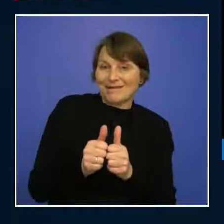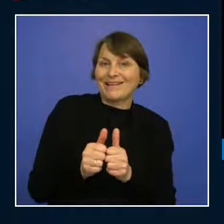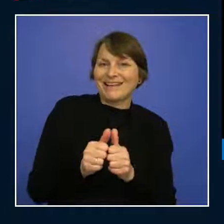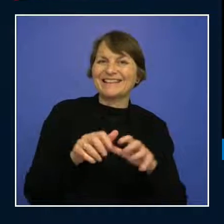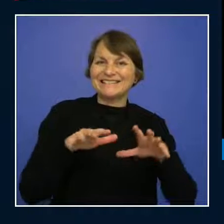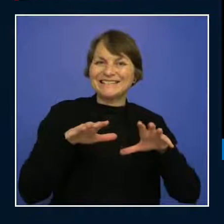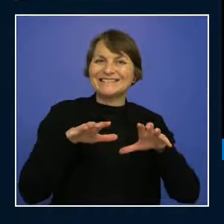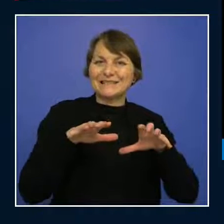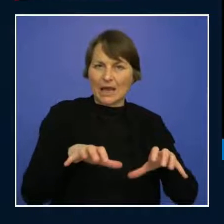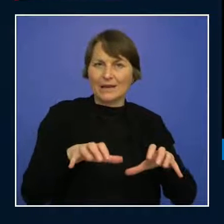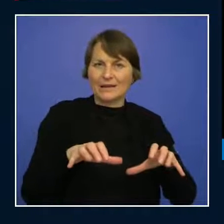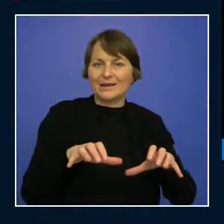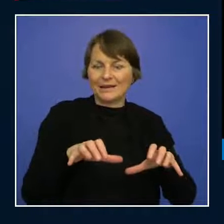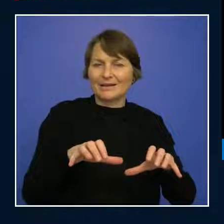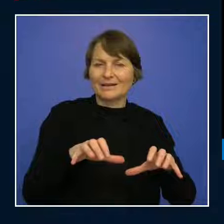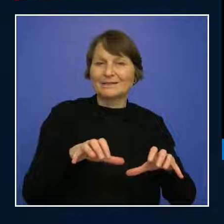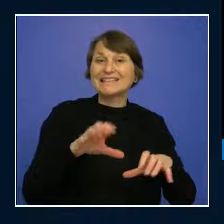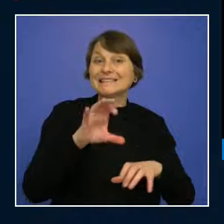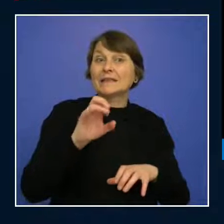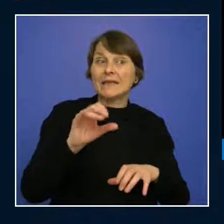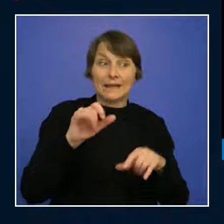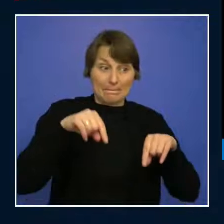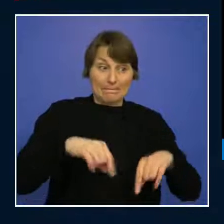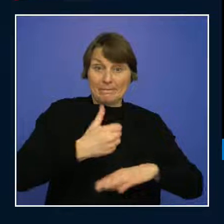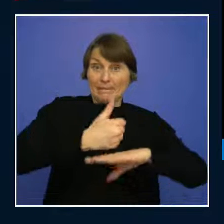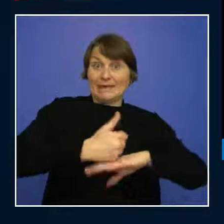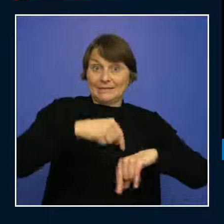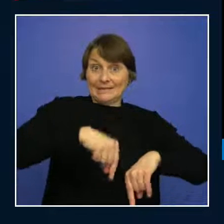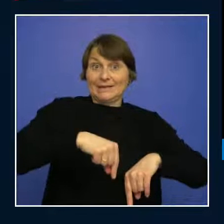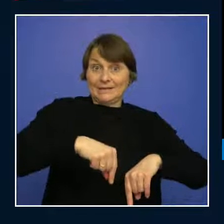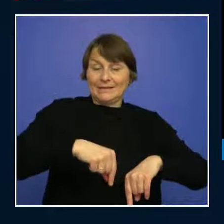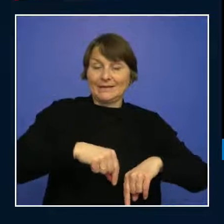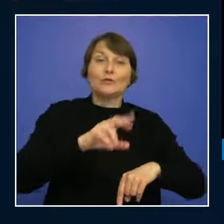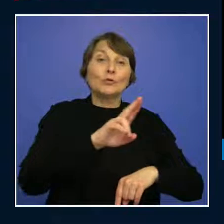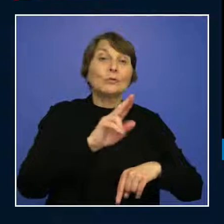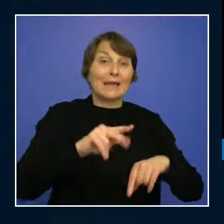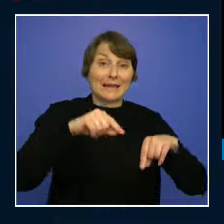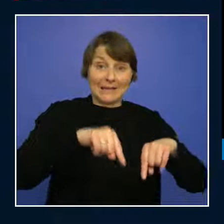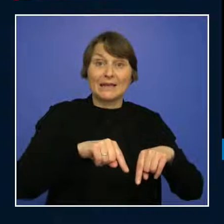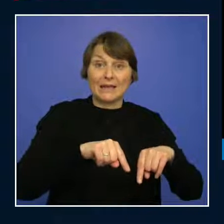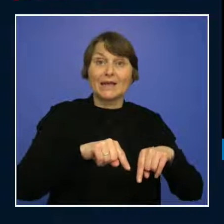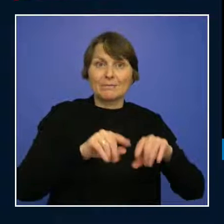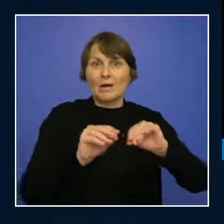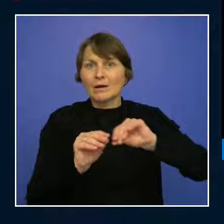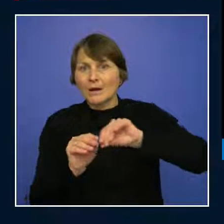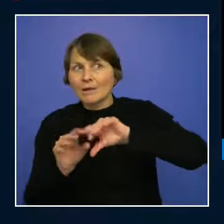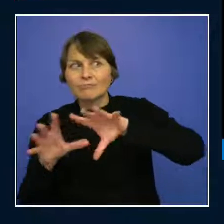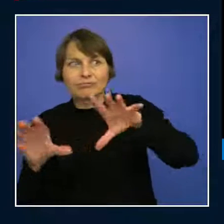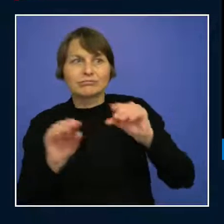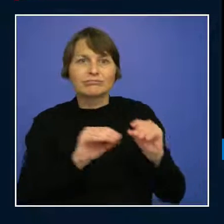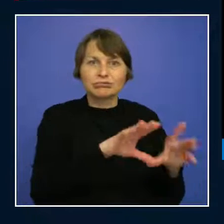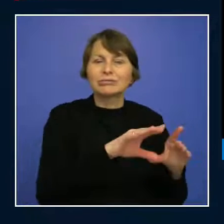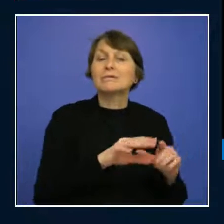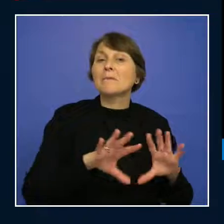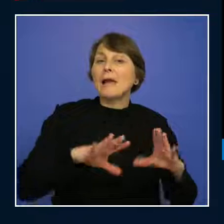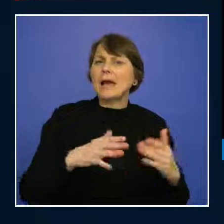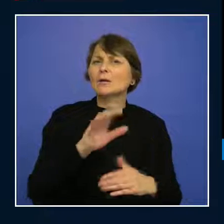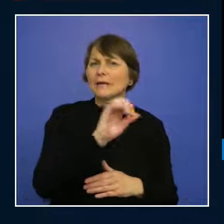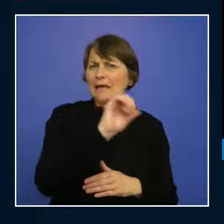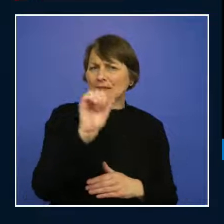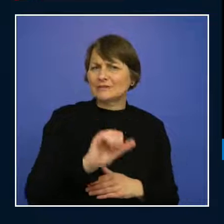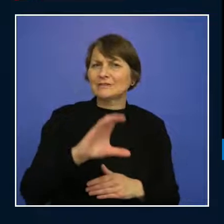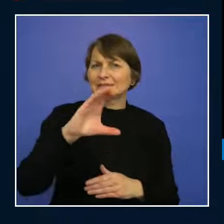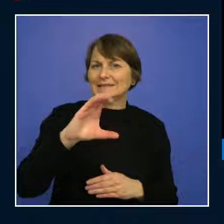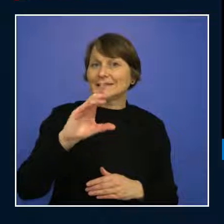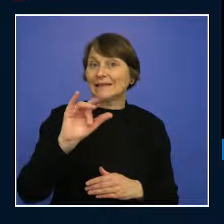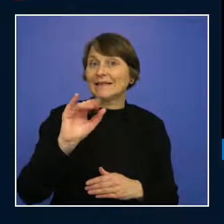and it's based all here in the UK on a storage account within the UK region. But he fronts that with Azure CDN, and he gets really